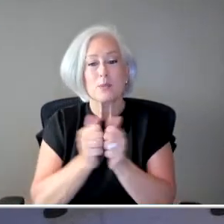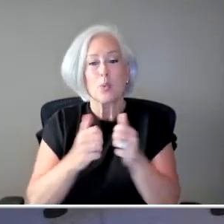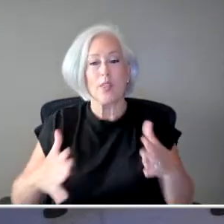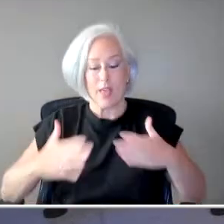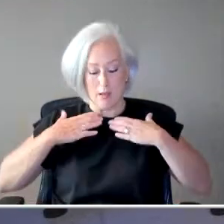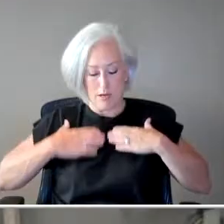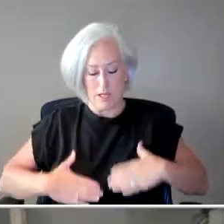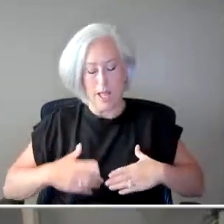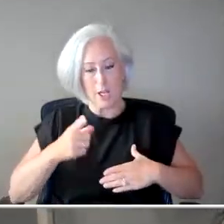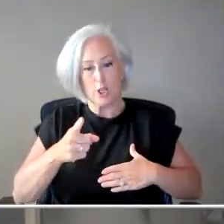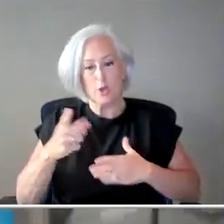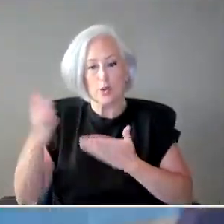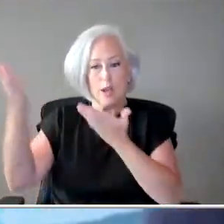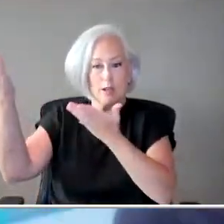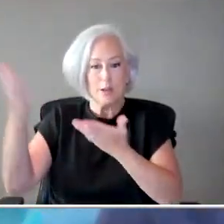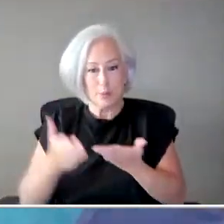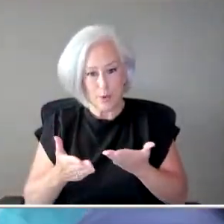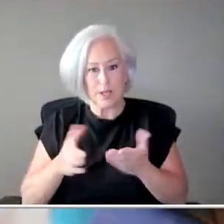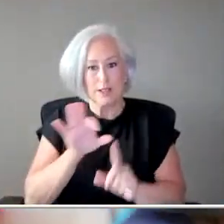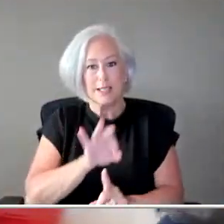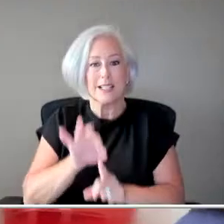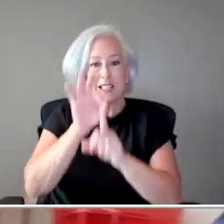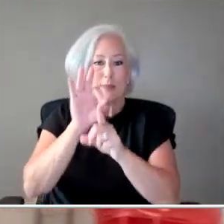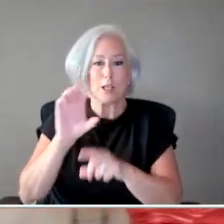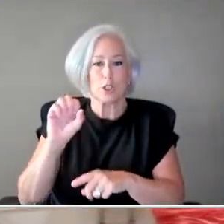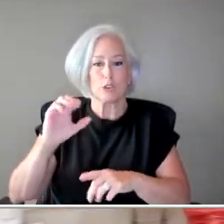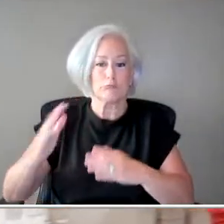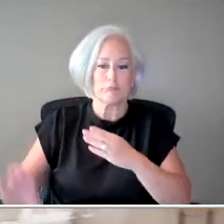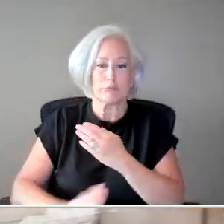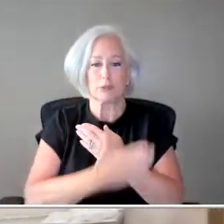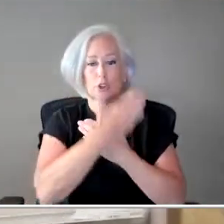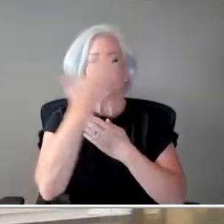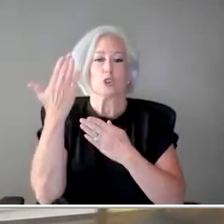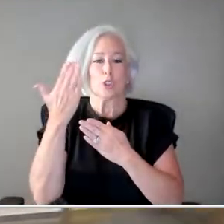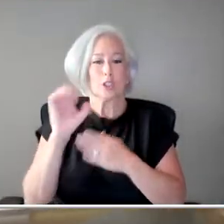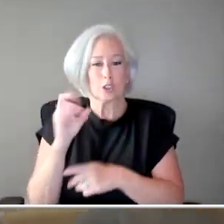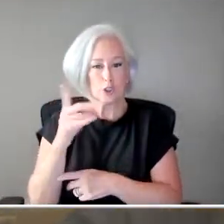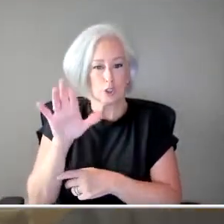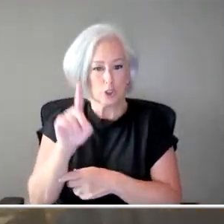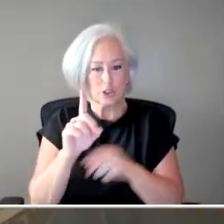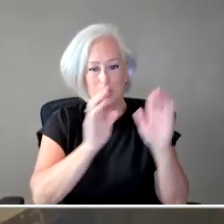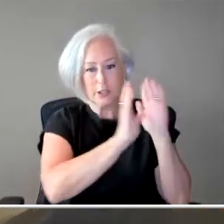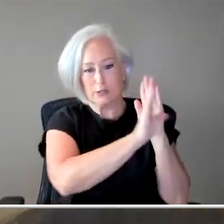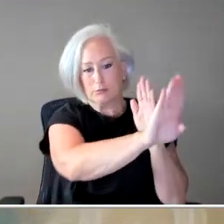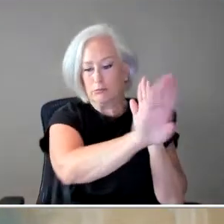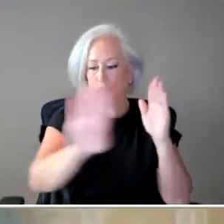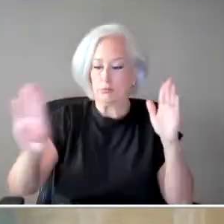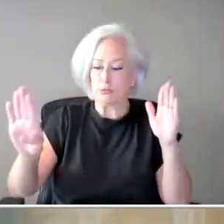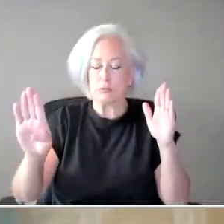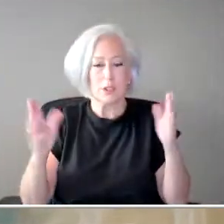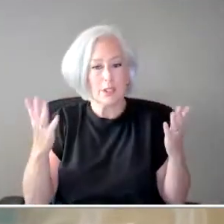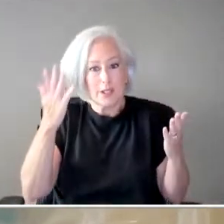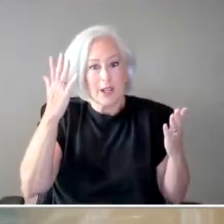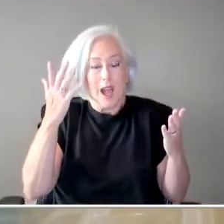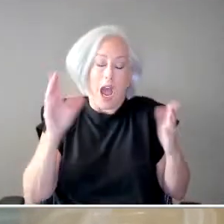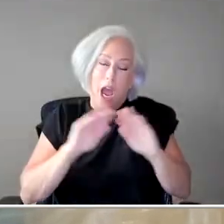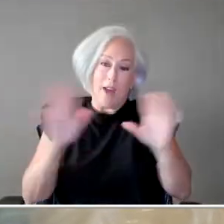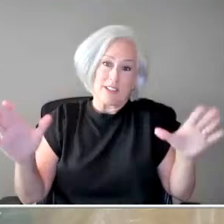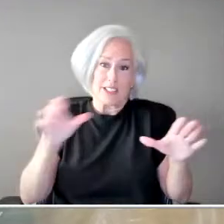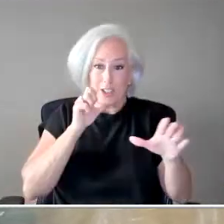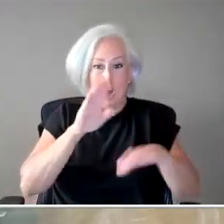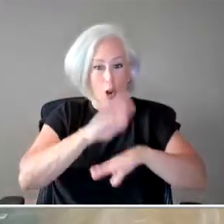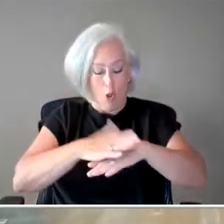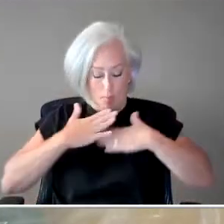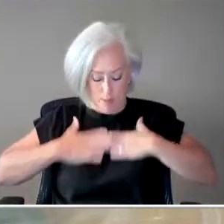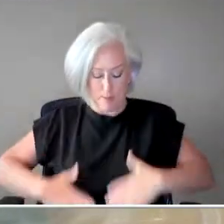in these shields. I think we're going to show them right here. So what makes the shields such a good alternative? Obviously, you're not wearing them, so that's good.